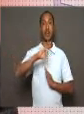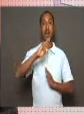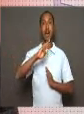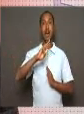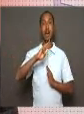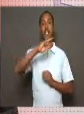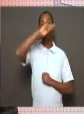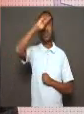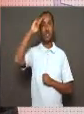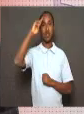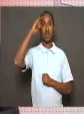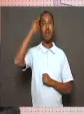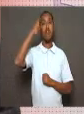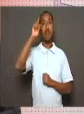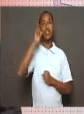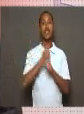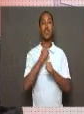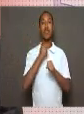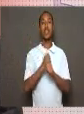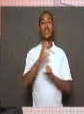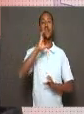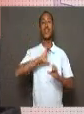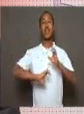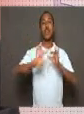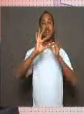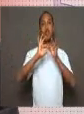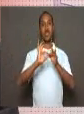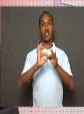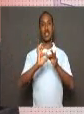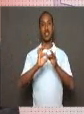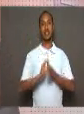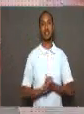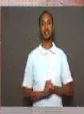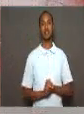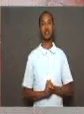are responsible for the formation of chemical bonds.